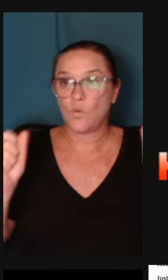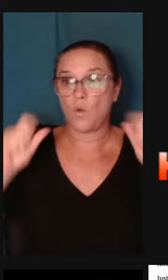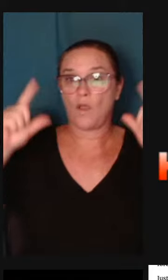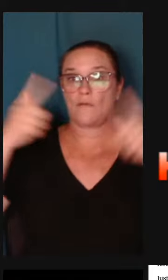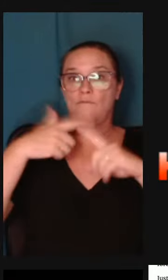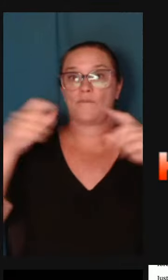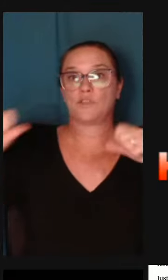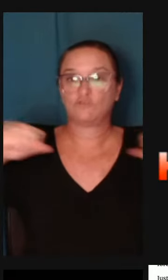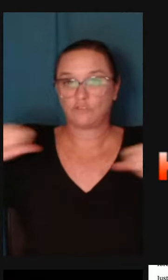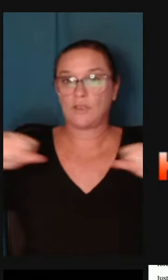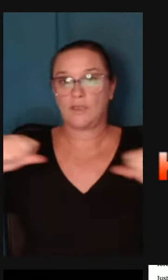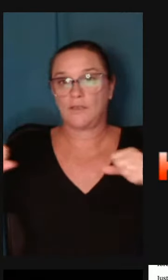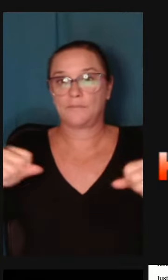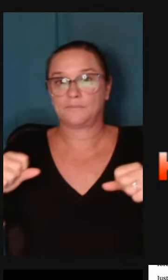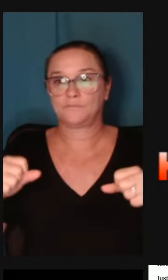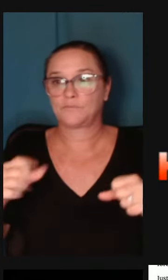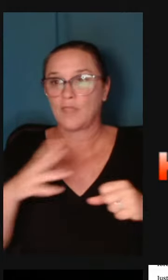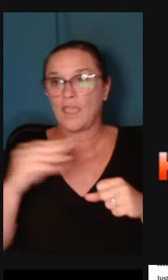So